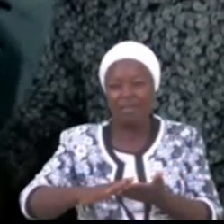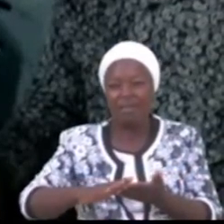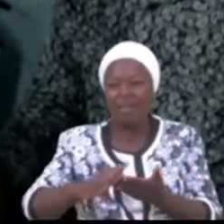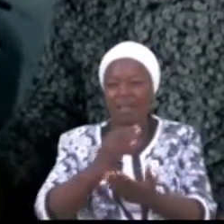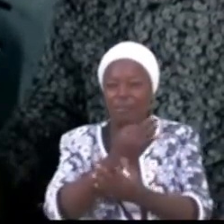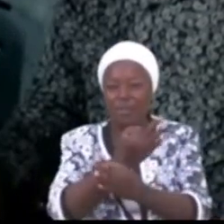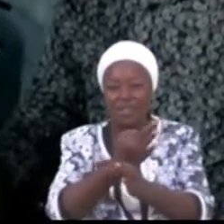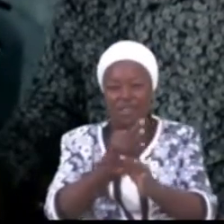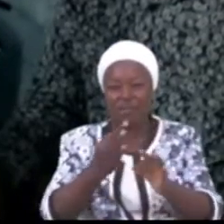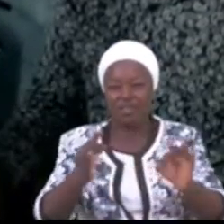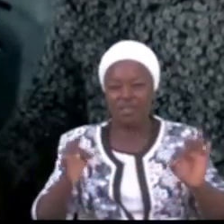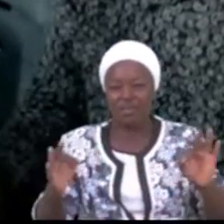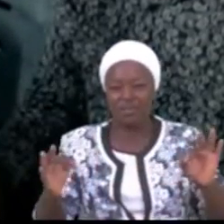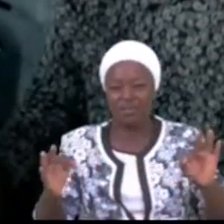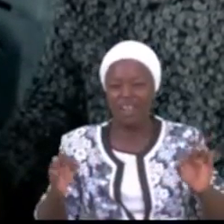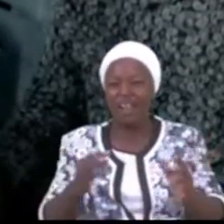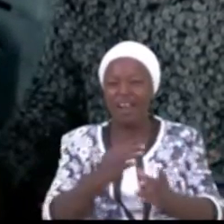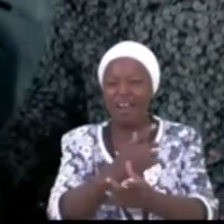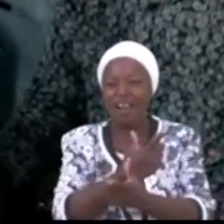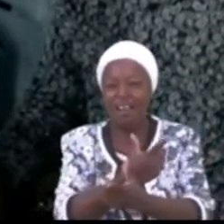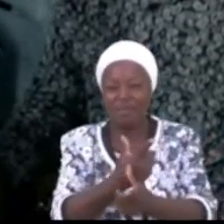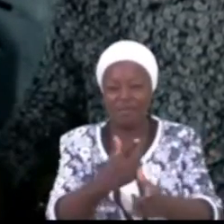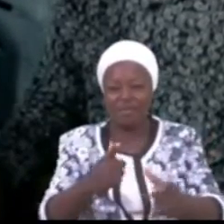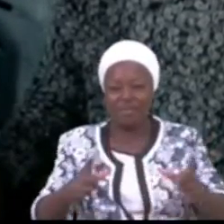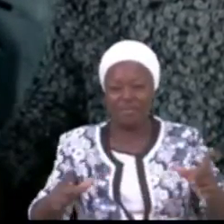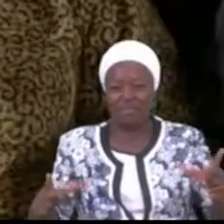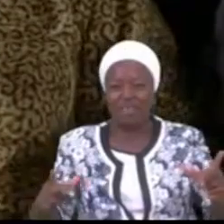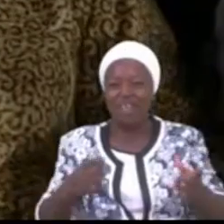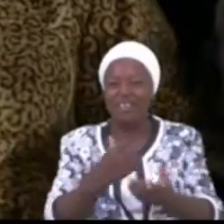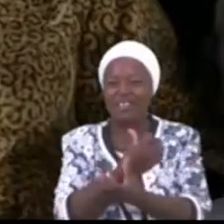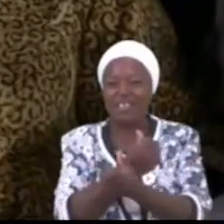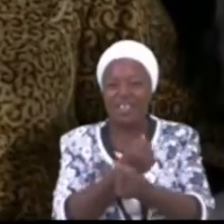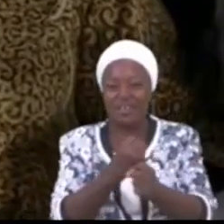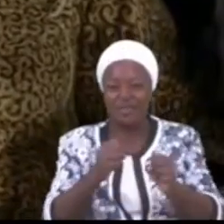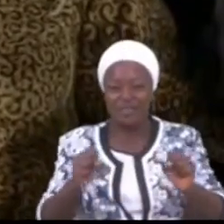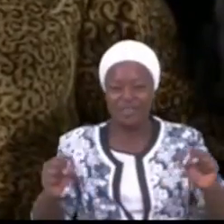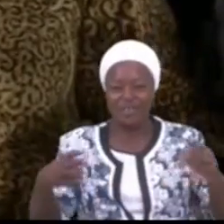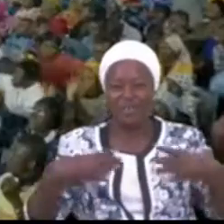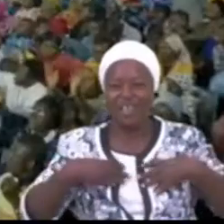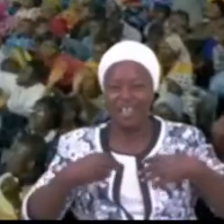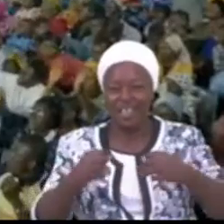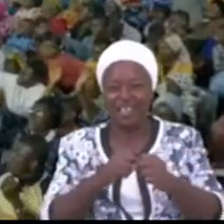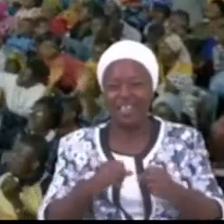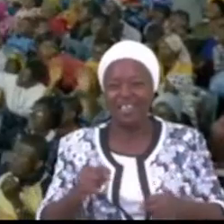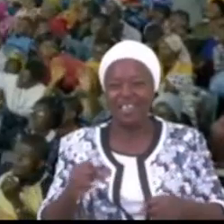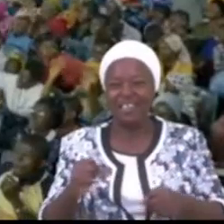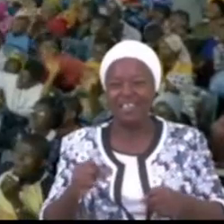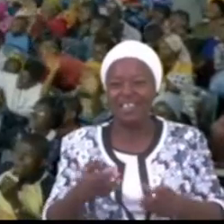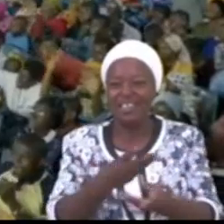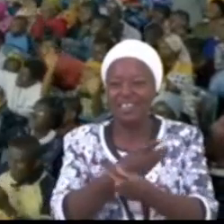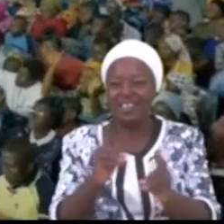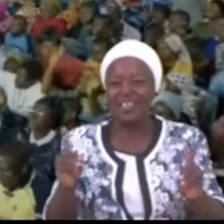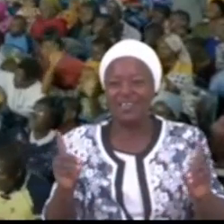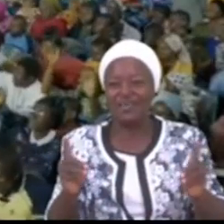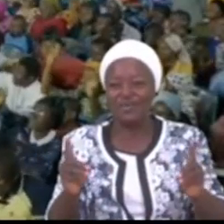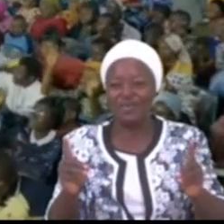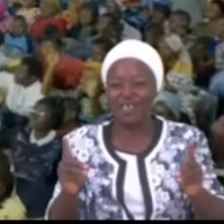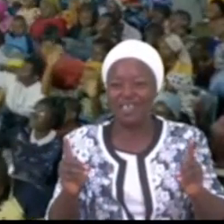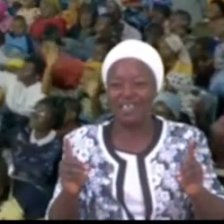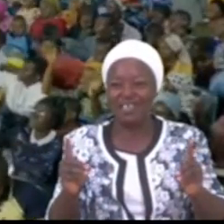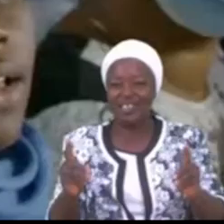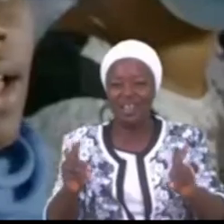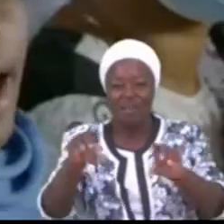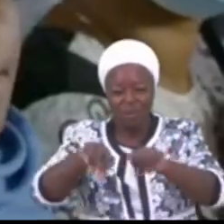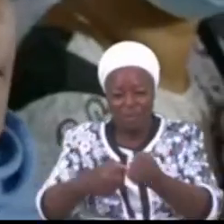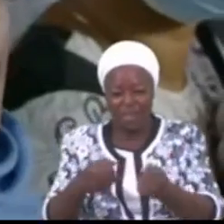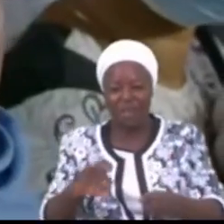Emancipation, liberation, salvation, healing, deliverance, breaking of